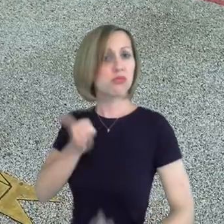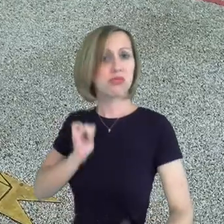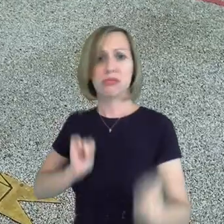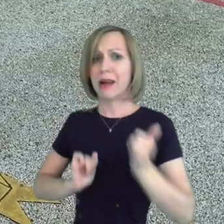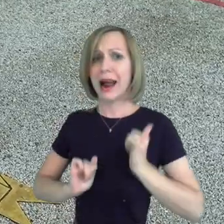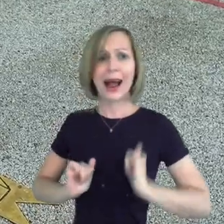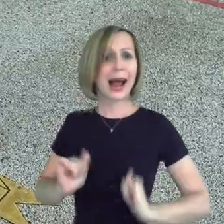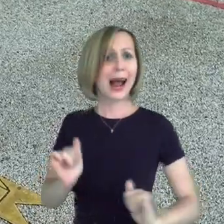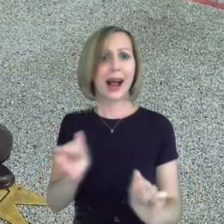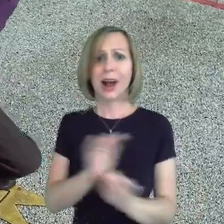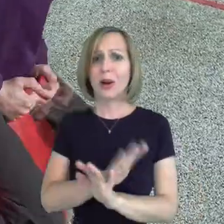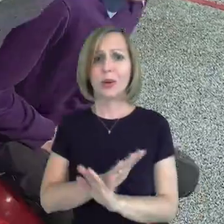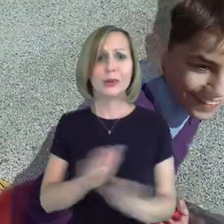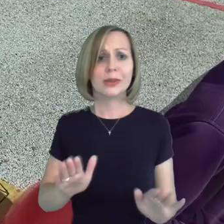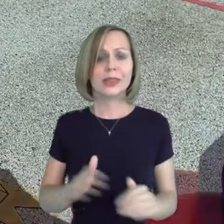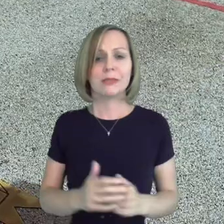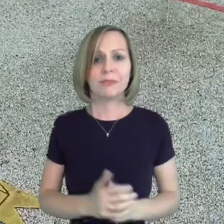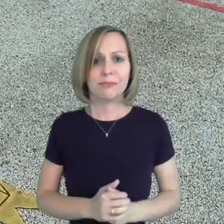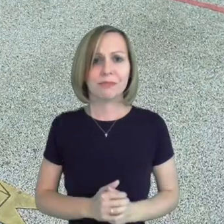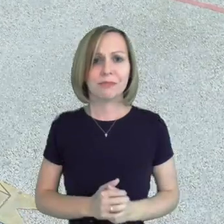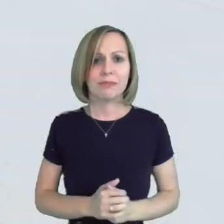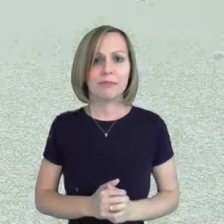Love is not proud.